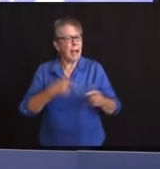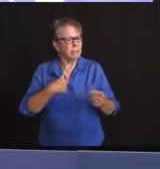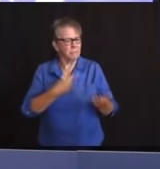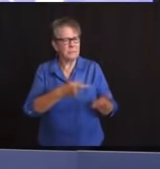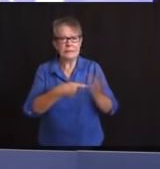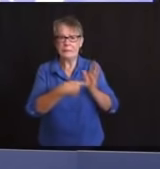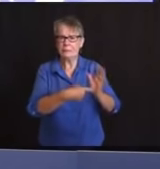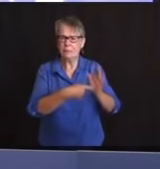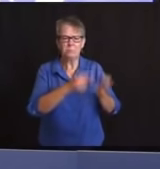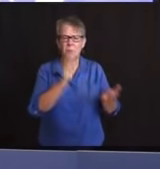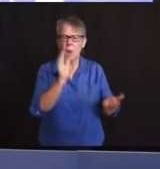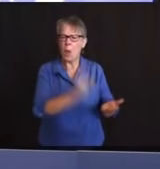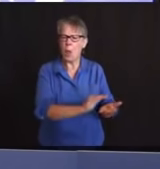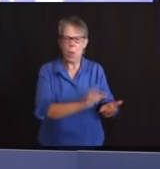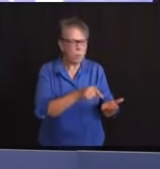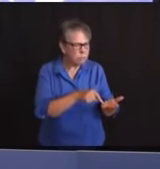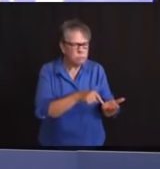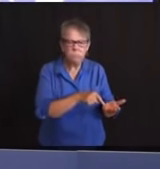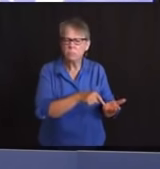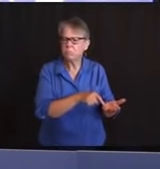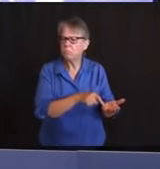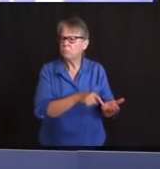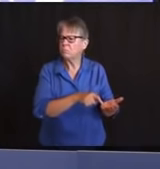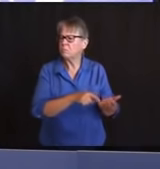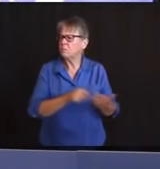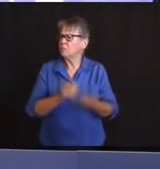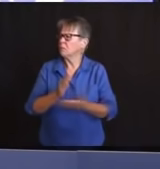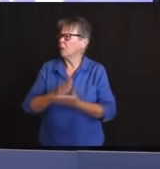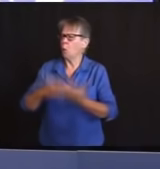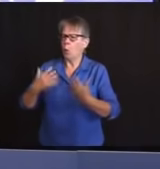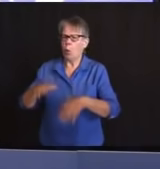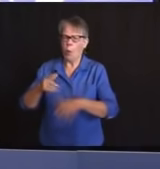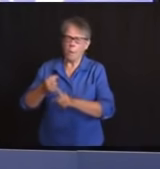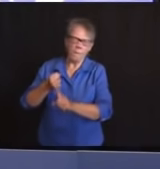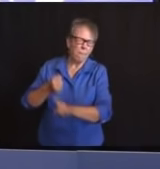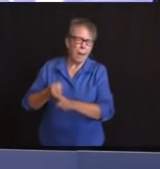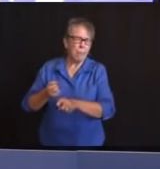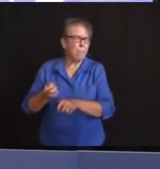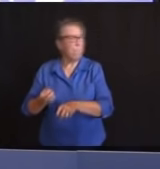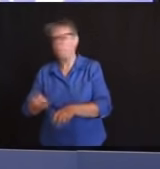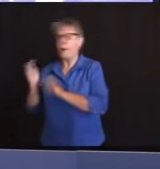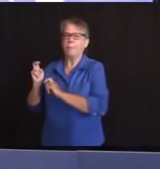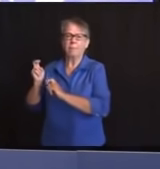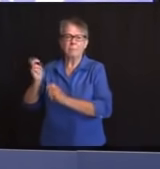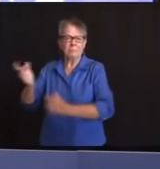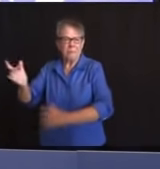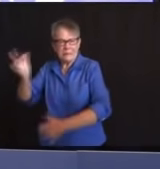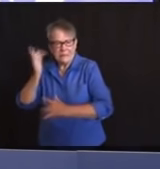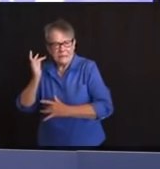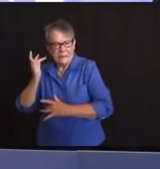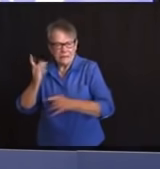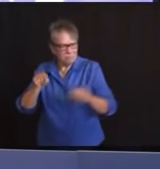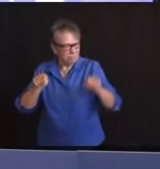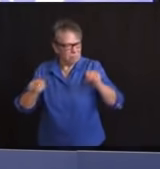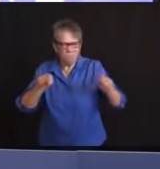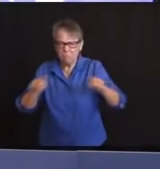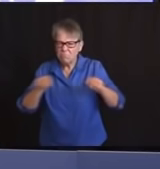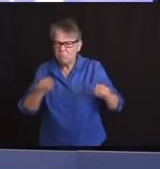care in an intensive care unit. Typically, establishing a standard of care for an illness can take